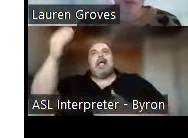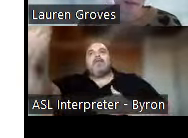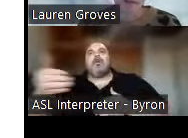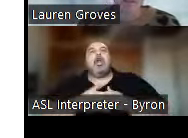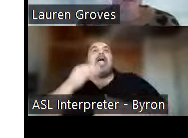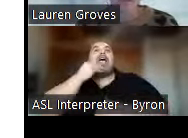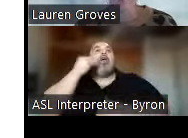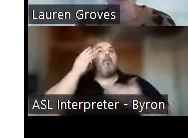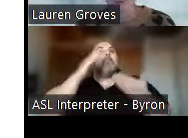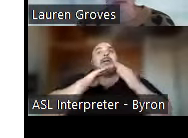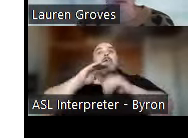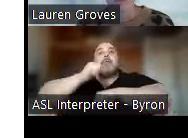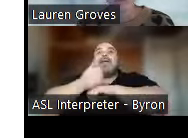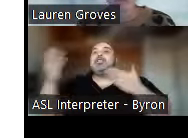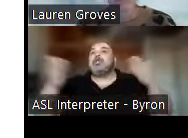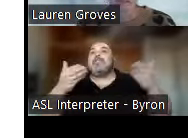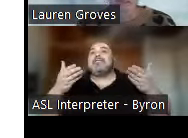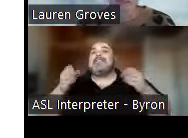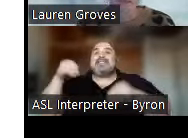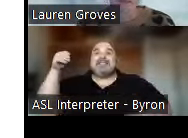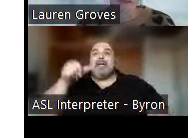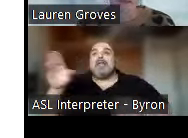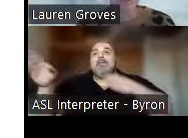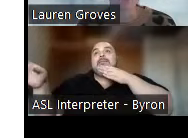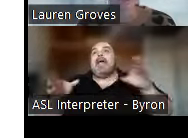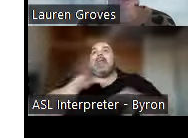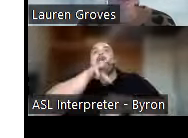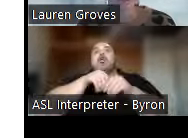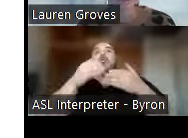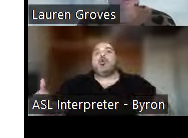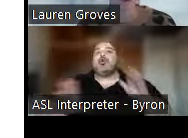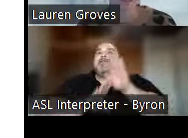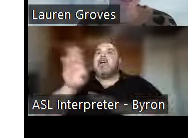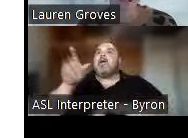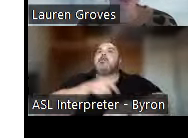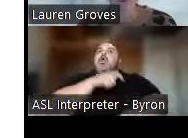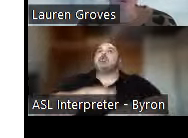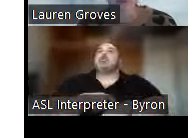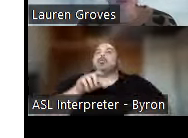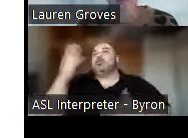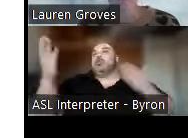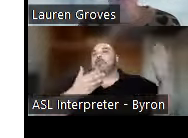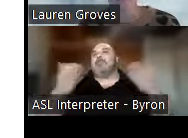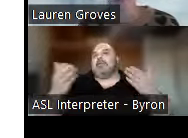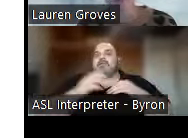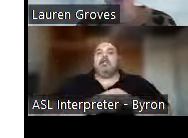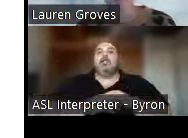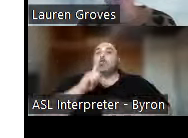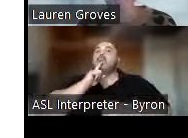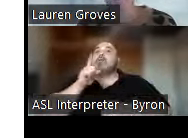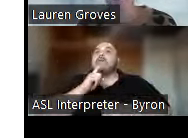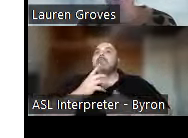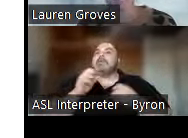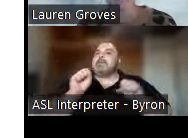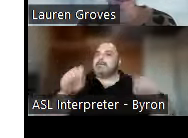and community-based service spending plan includes resources to develop this long-term services and support data dashboard to really be able